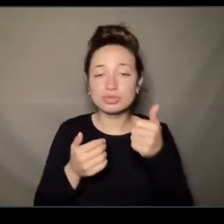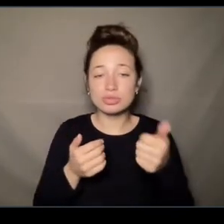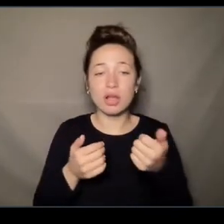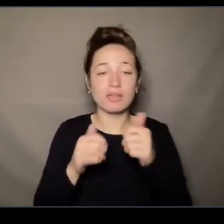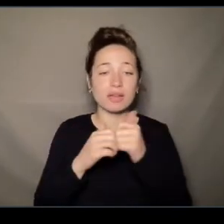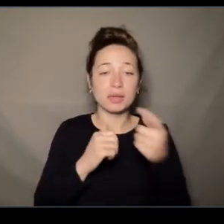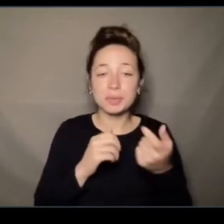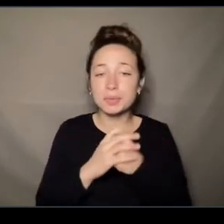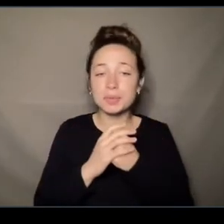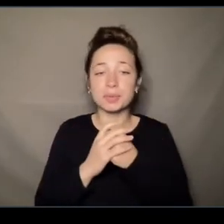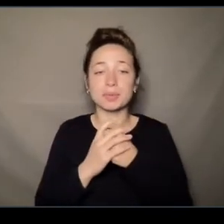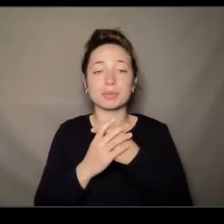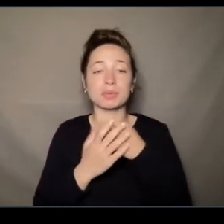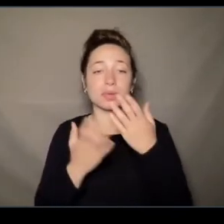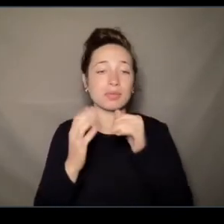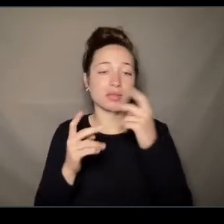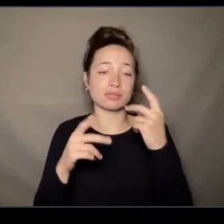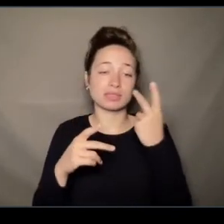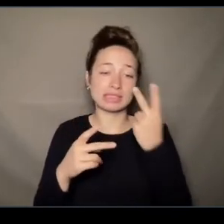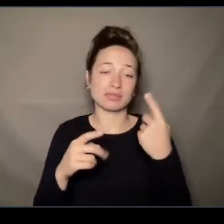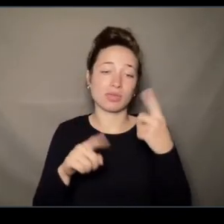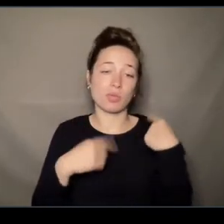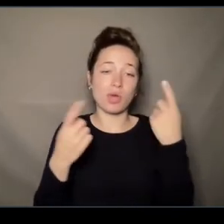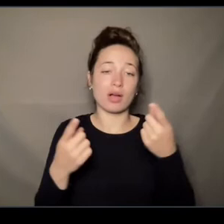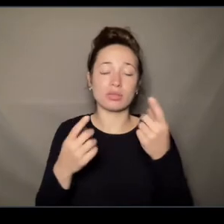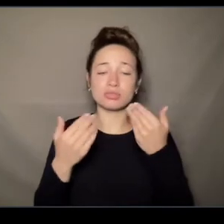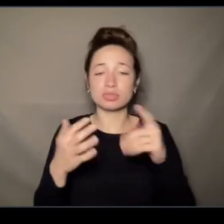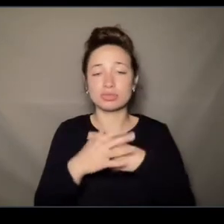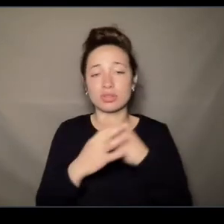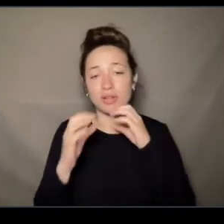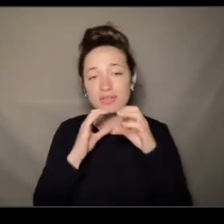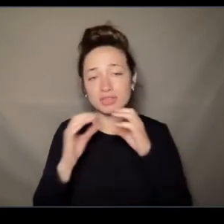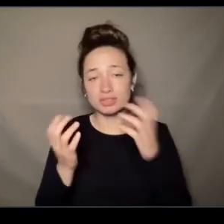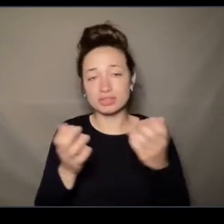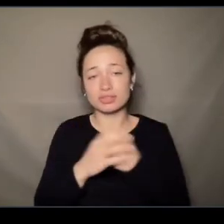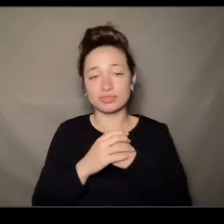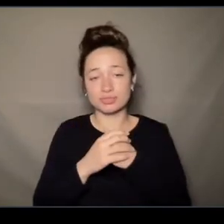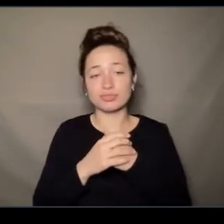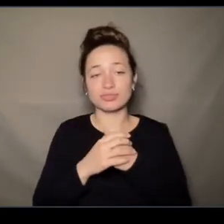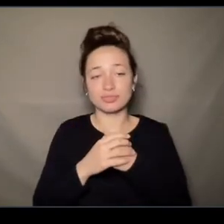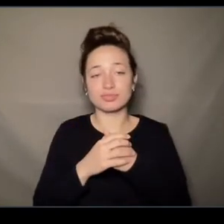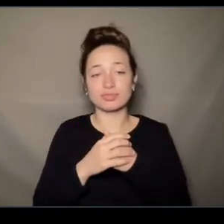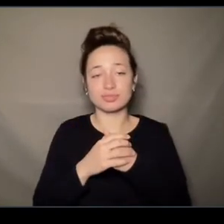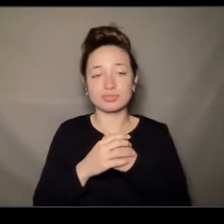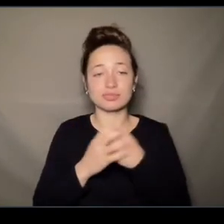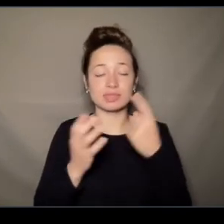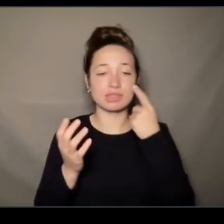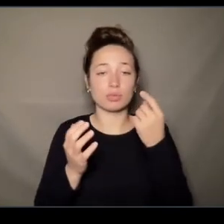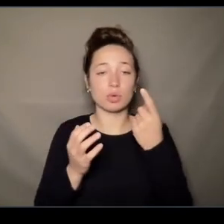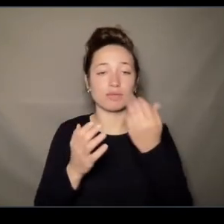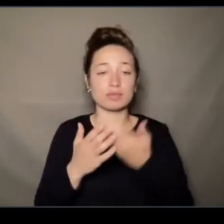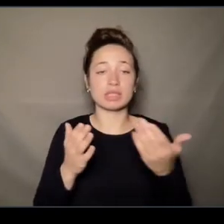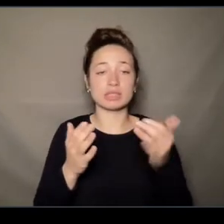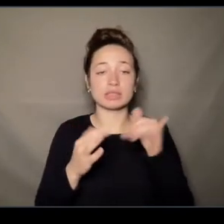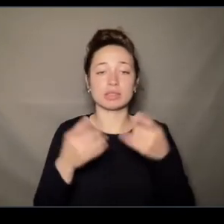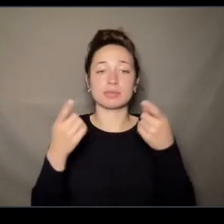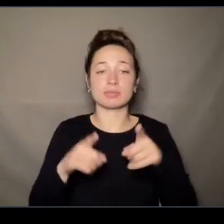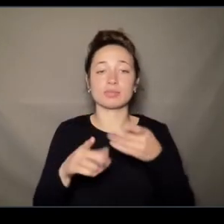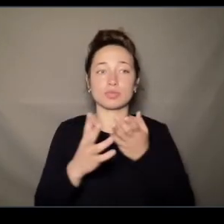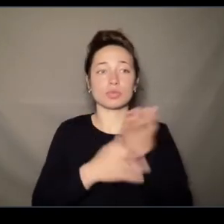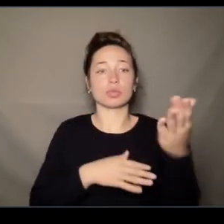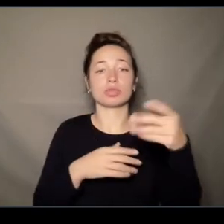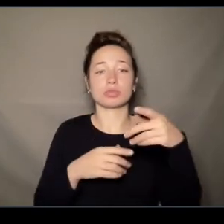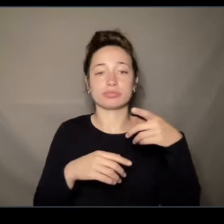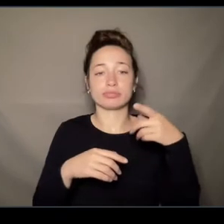Introduce yourself. And if you haven't seen them for a while, just start a conversation. And I think one of the things that